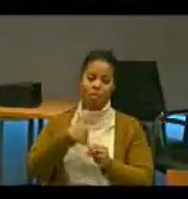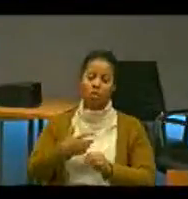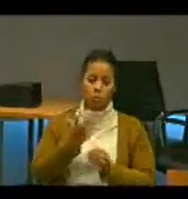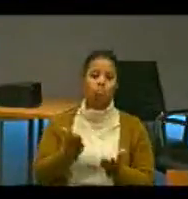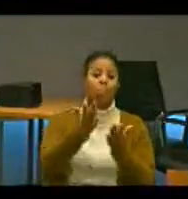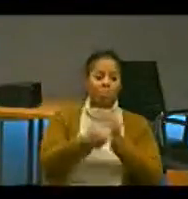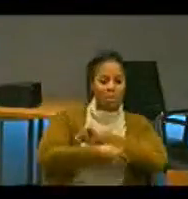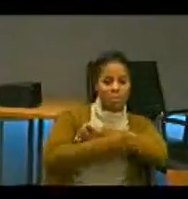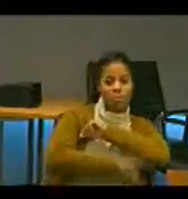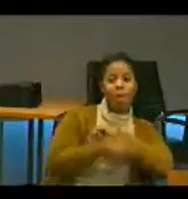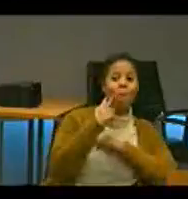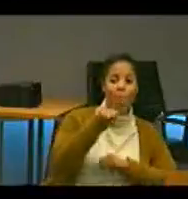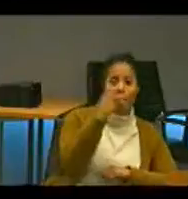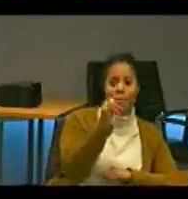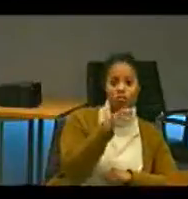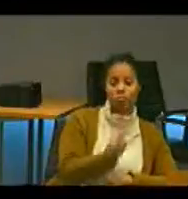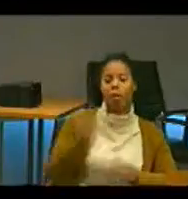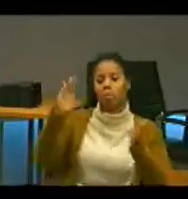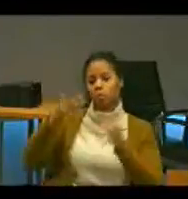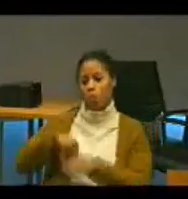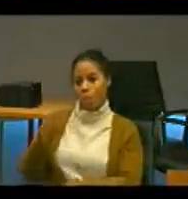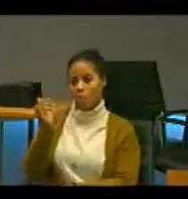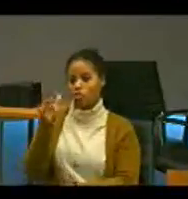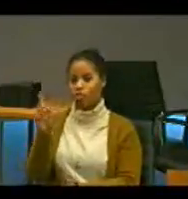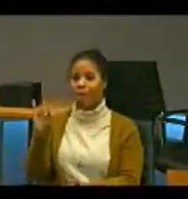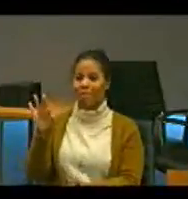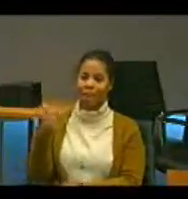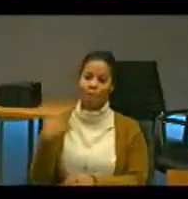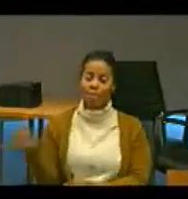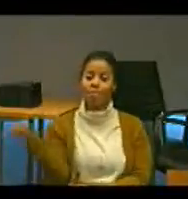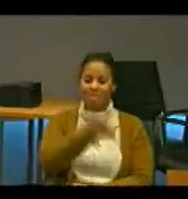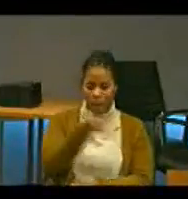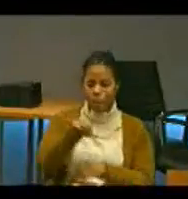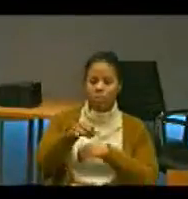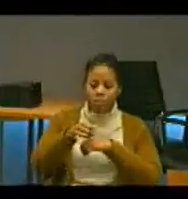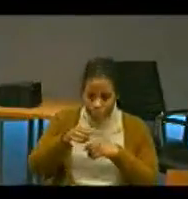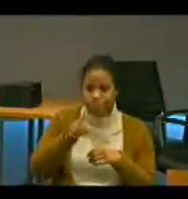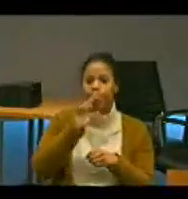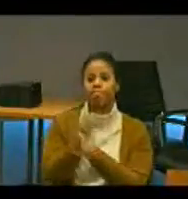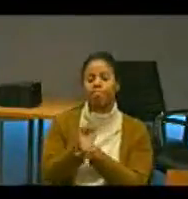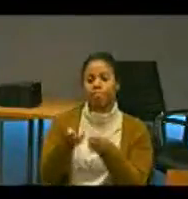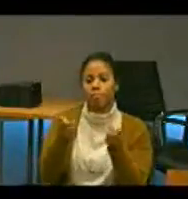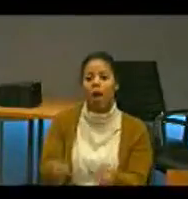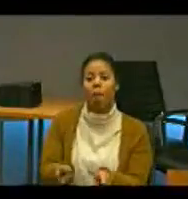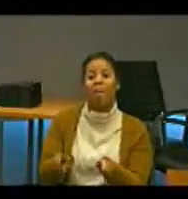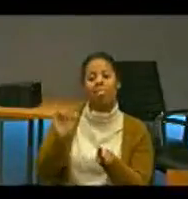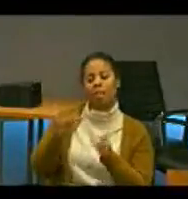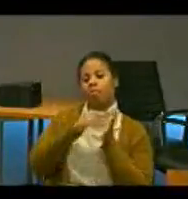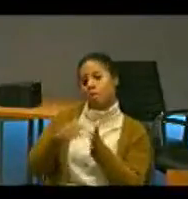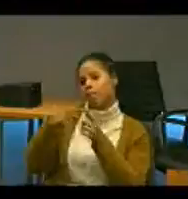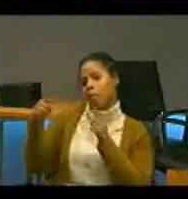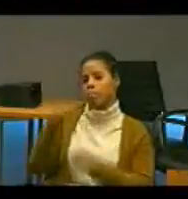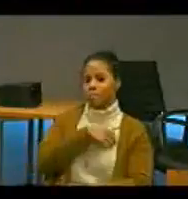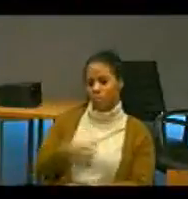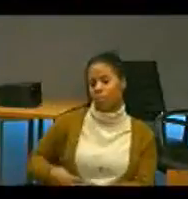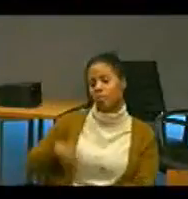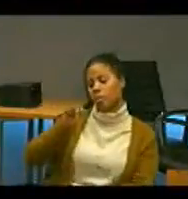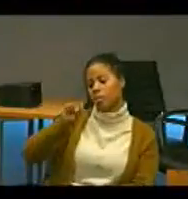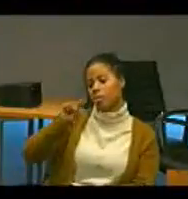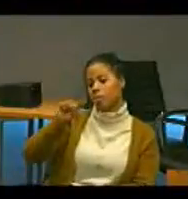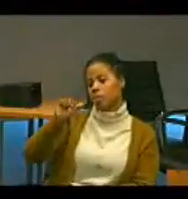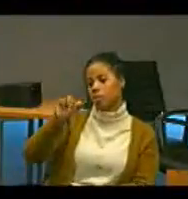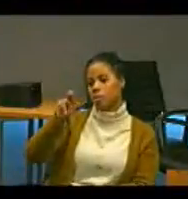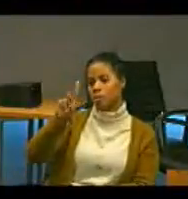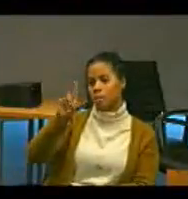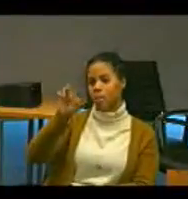a white one for the exact same behavior, as was found in a 2015 study by Stanford University, we cannot endorse claims